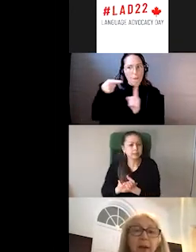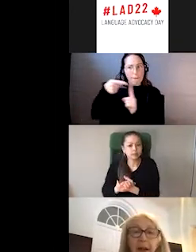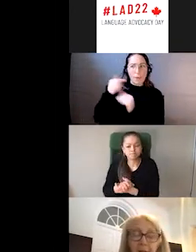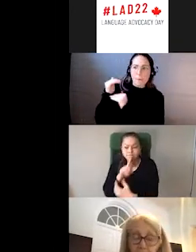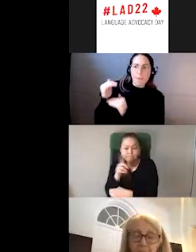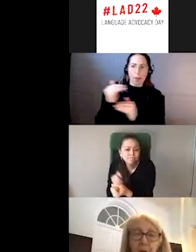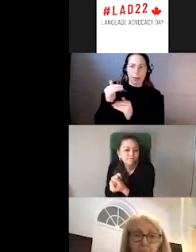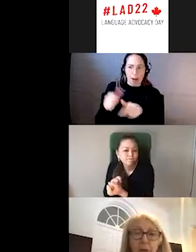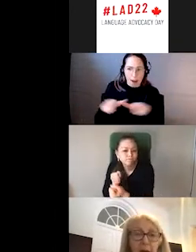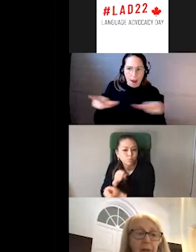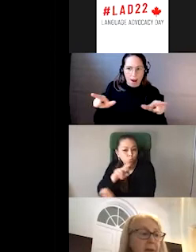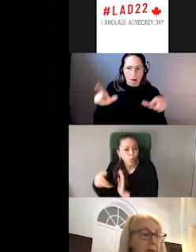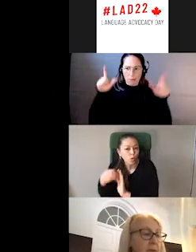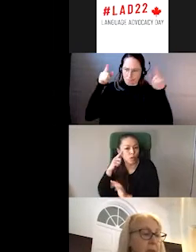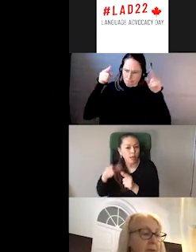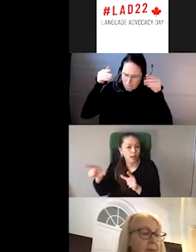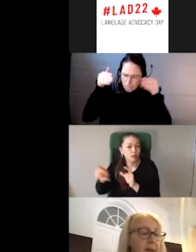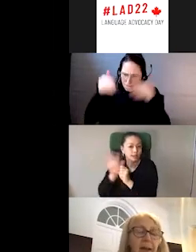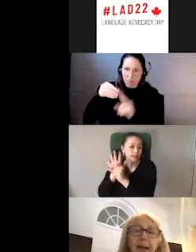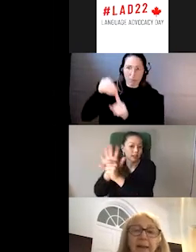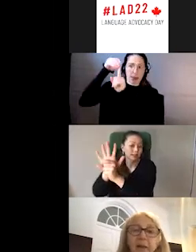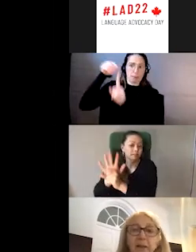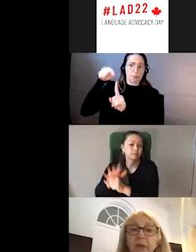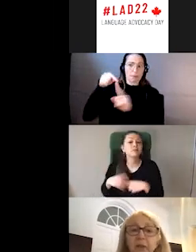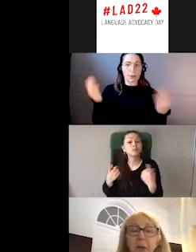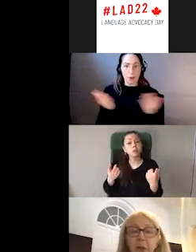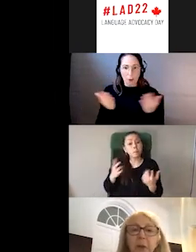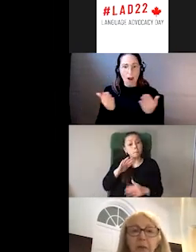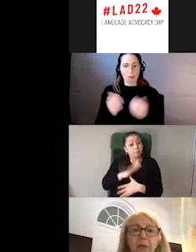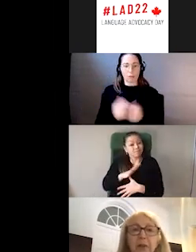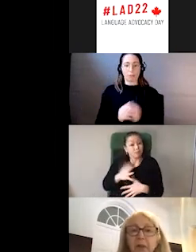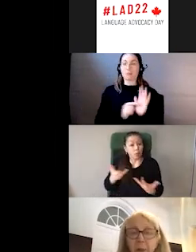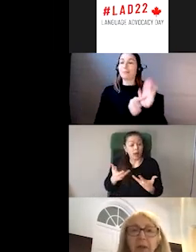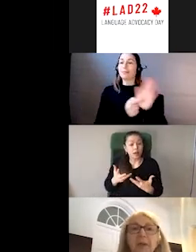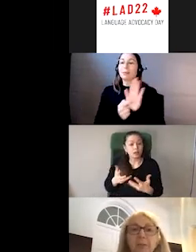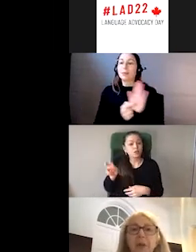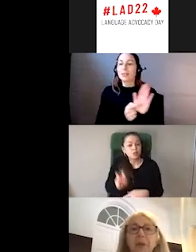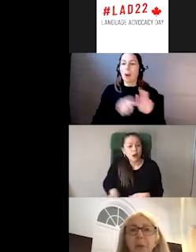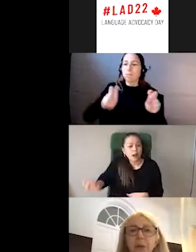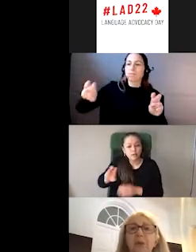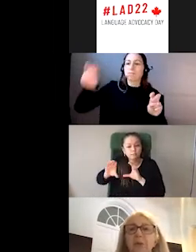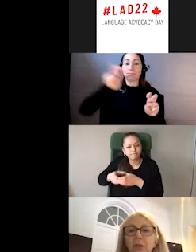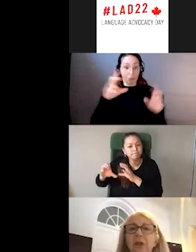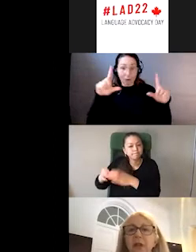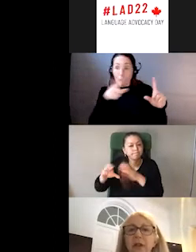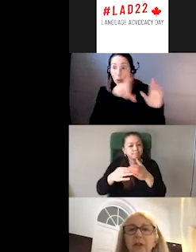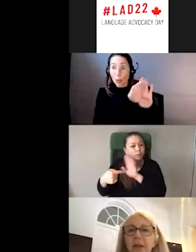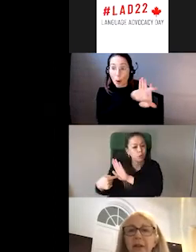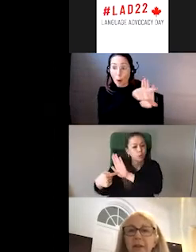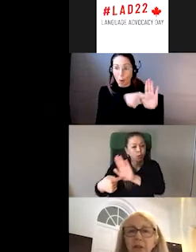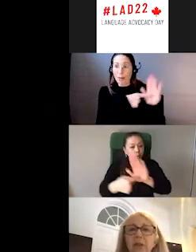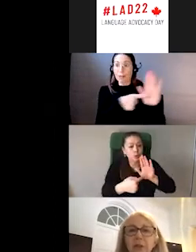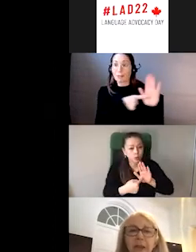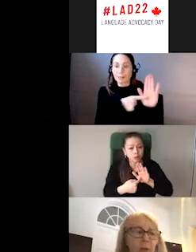focus has been on traveling exhibits, and this is a photo of our exhibit, Beyond Words, Dictionaries,